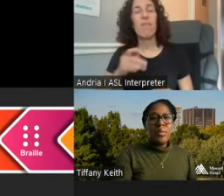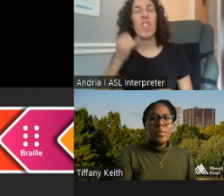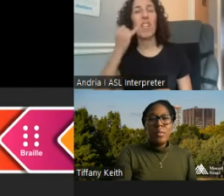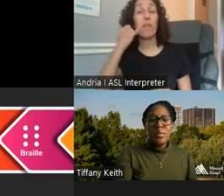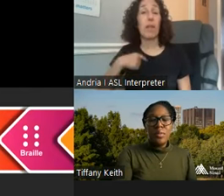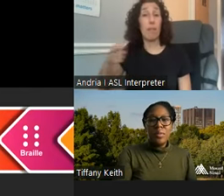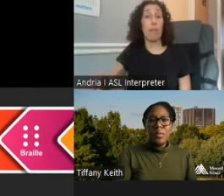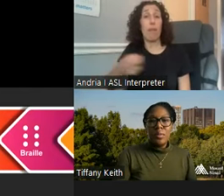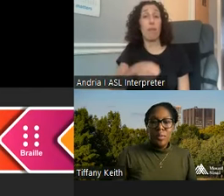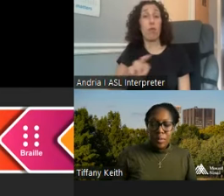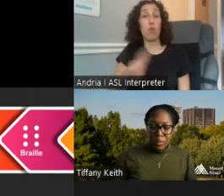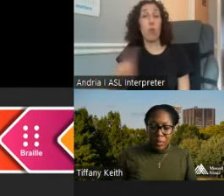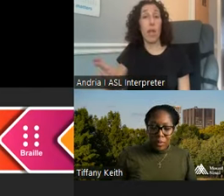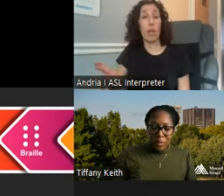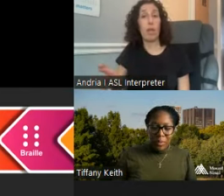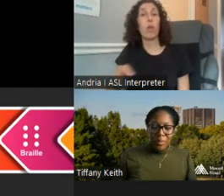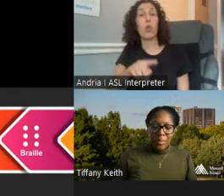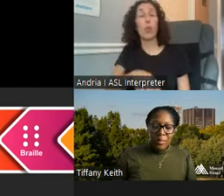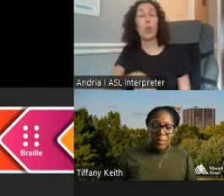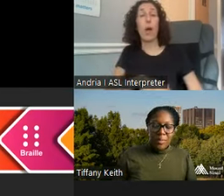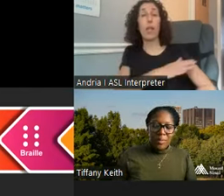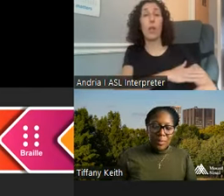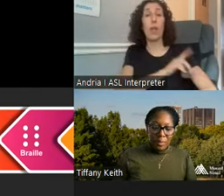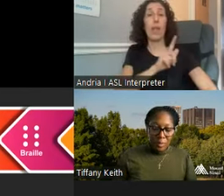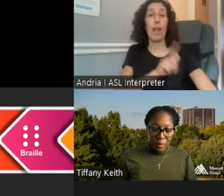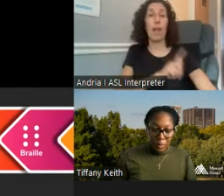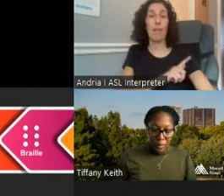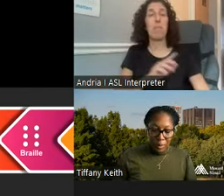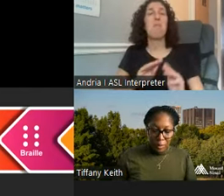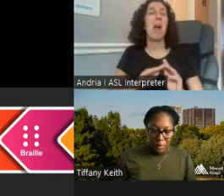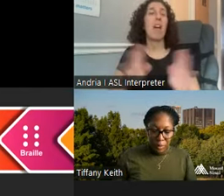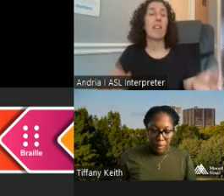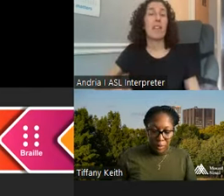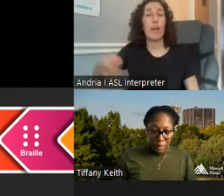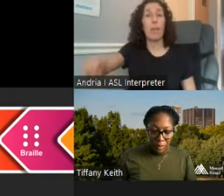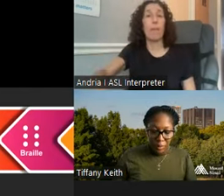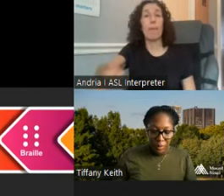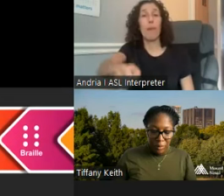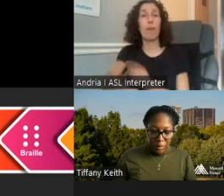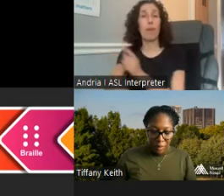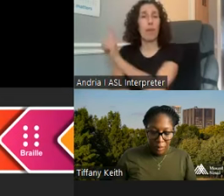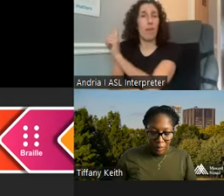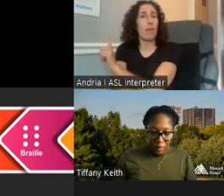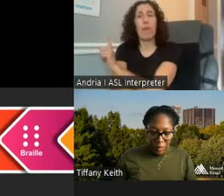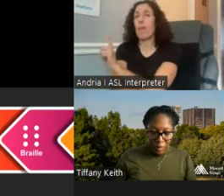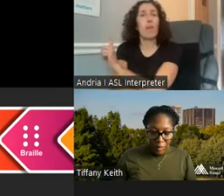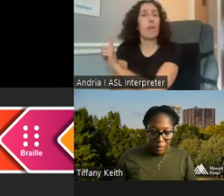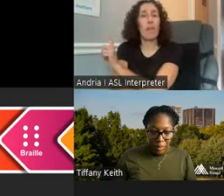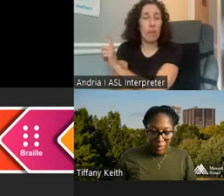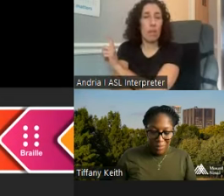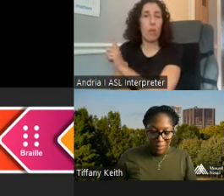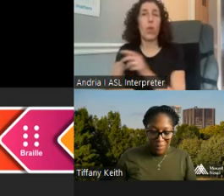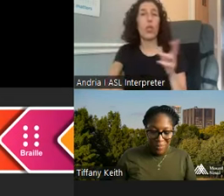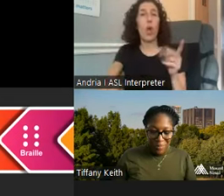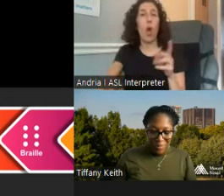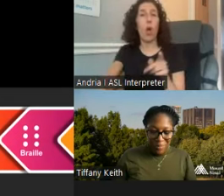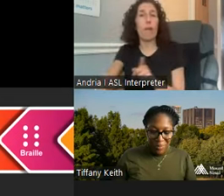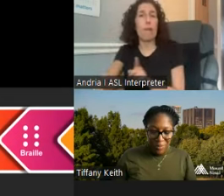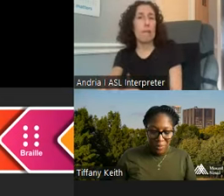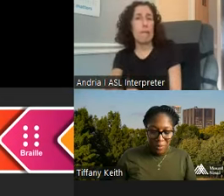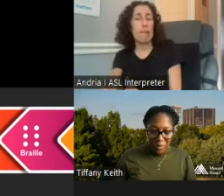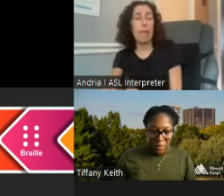gives it's more comfortable to walk that way. It gives them more space to use their cane or for their dog to walk next to them. If you